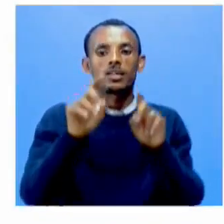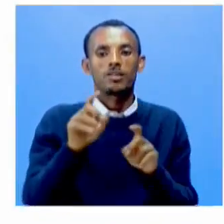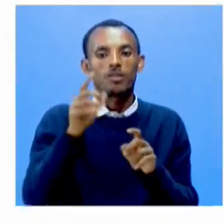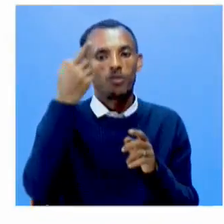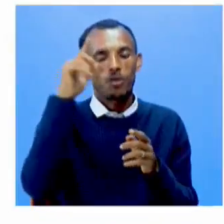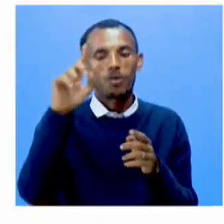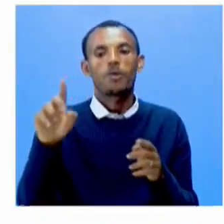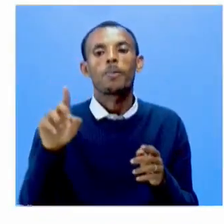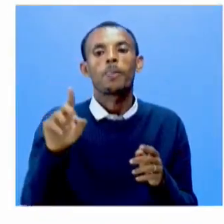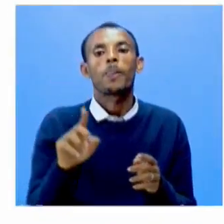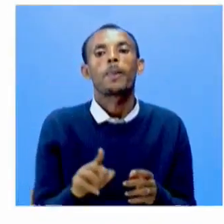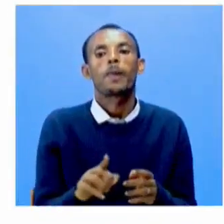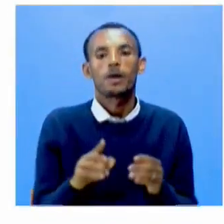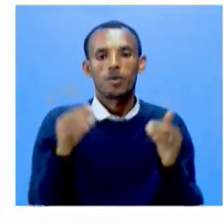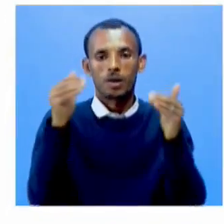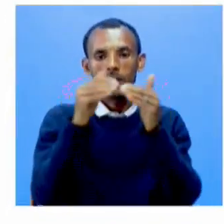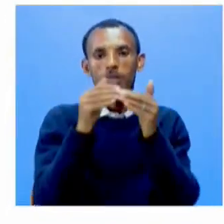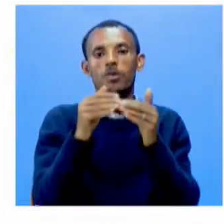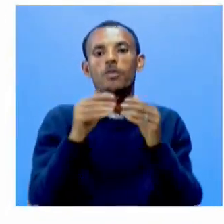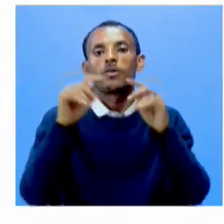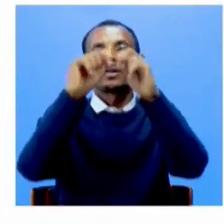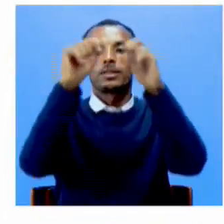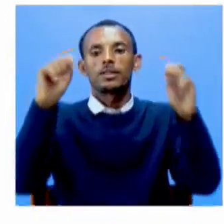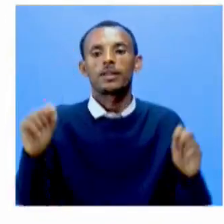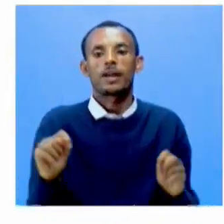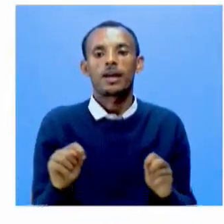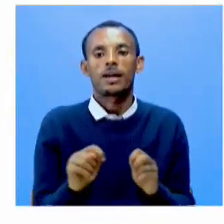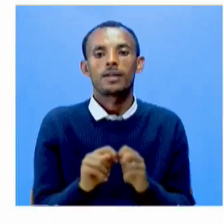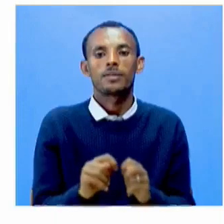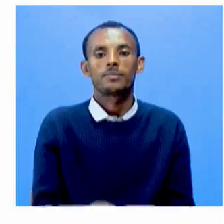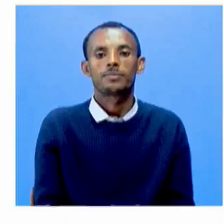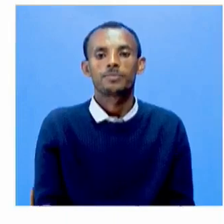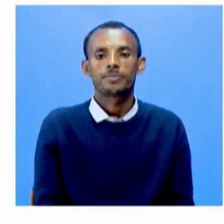triangles. Test for